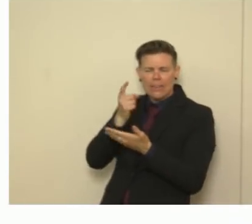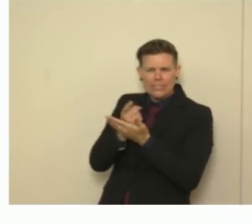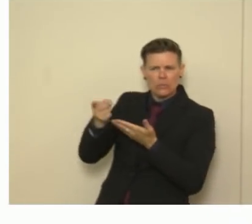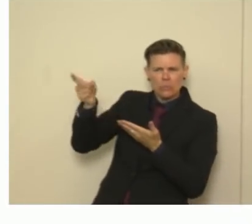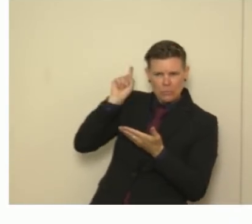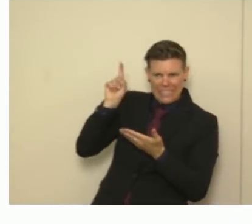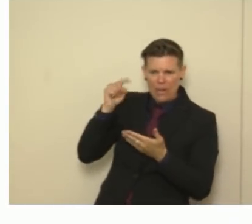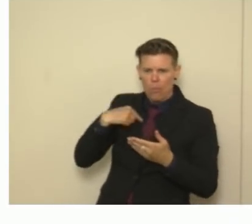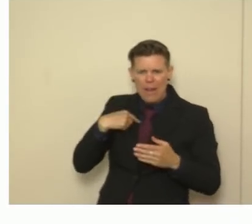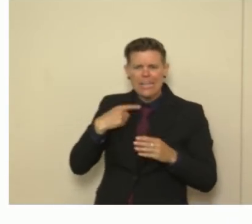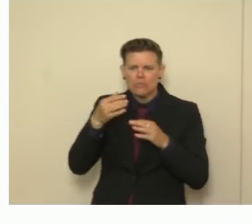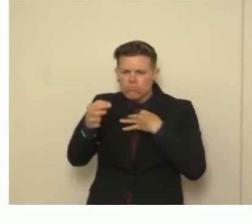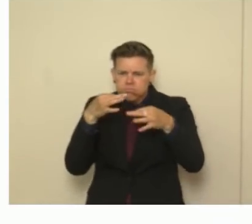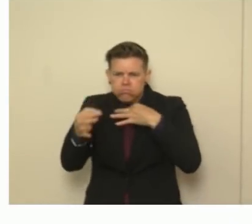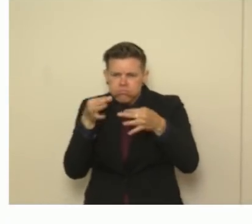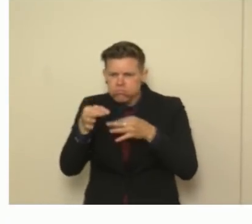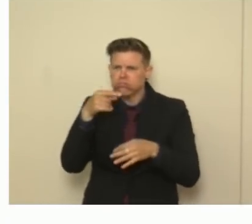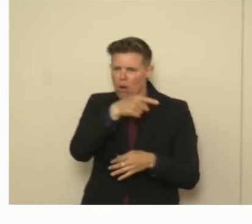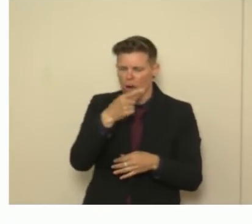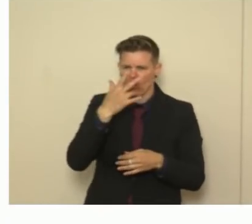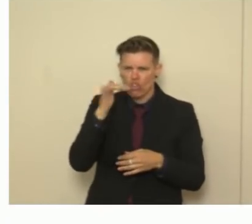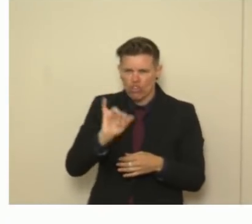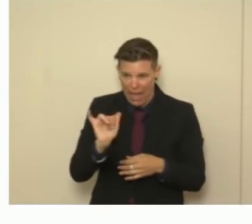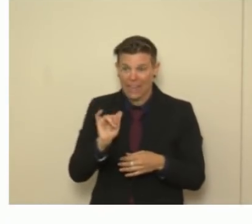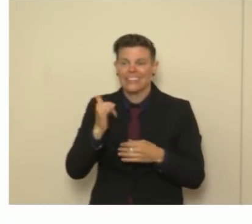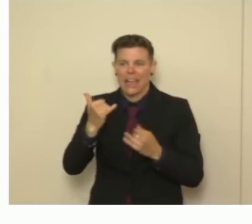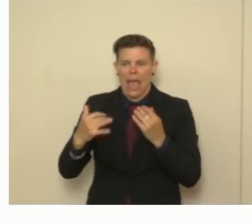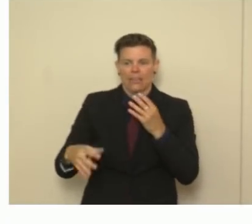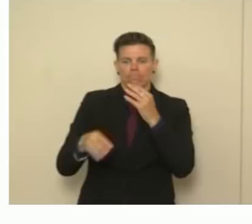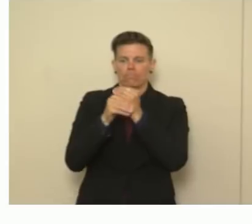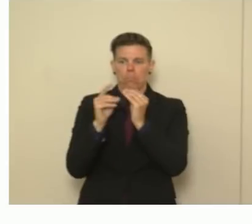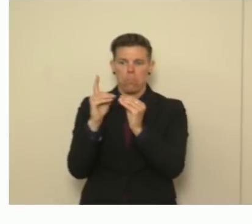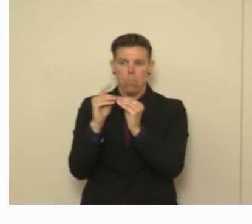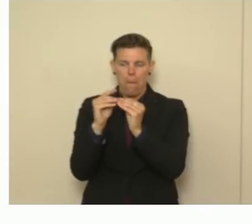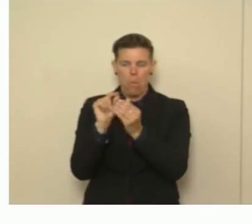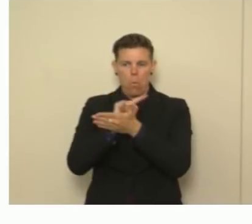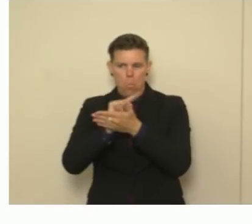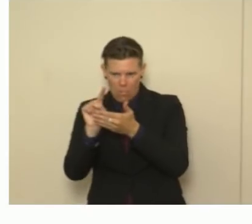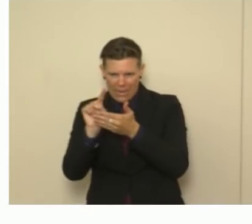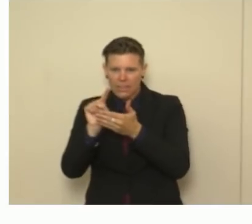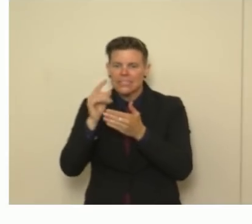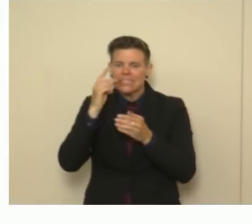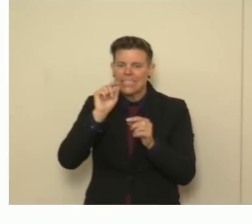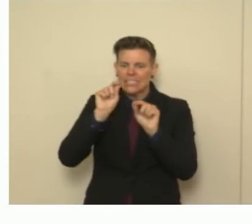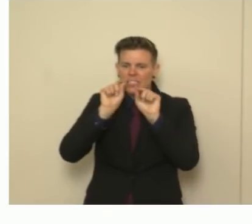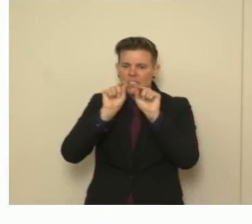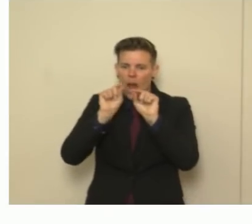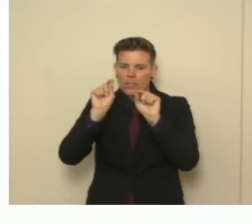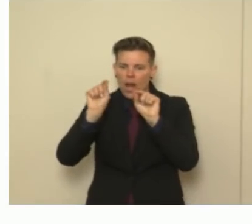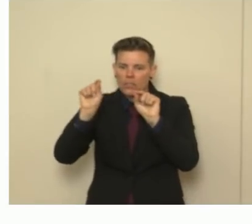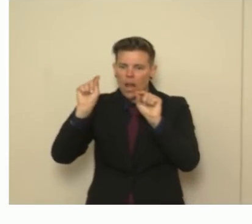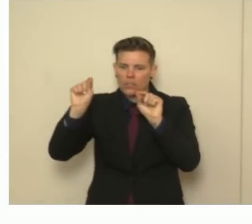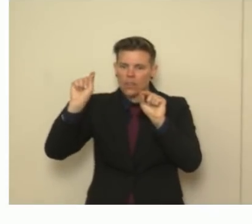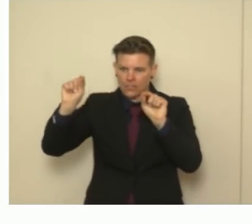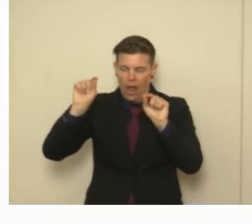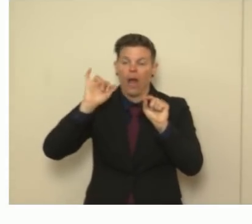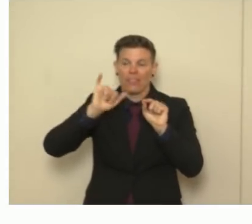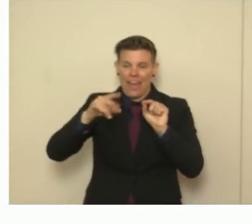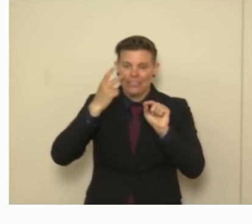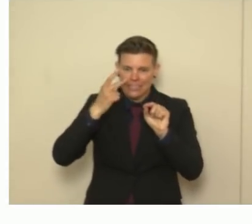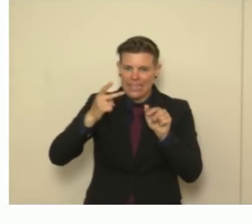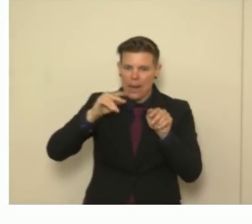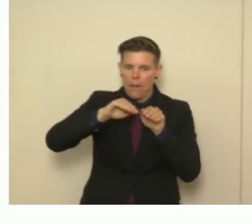one less week of data, and I had this dotted line, red line, showing that cases were gradually starting to slope up